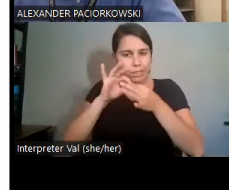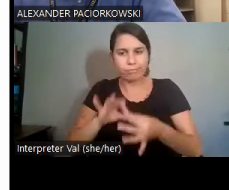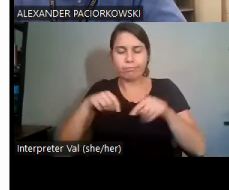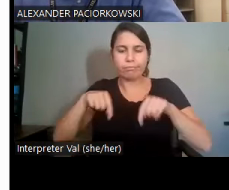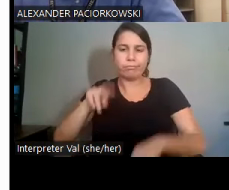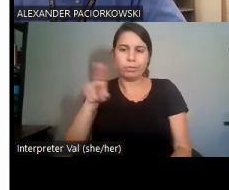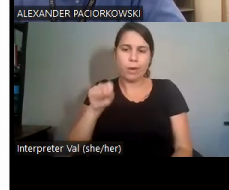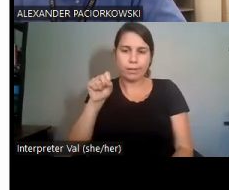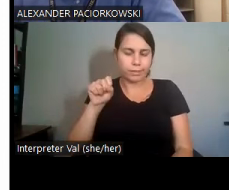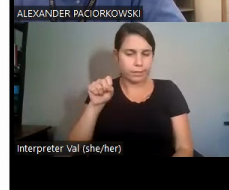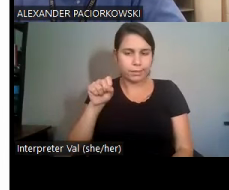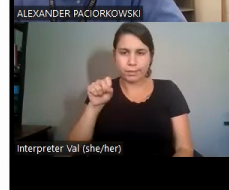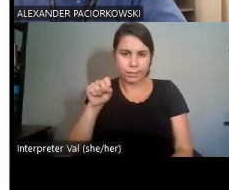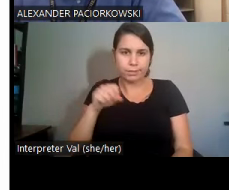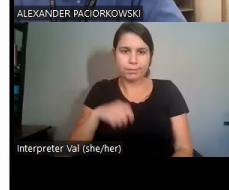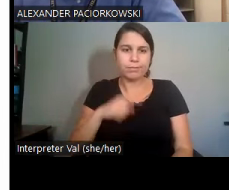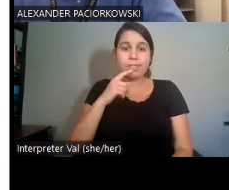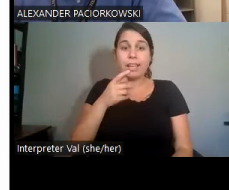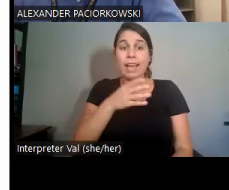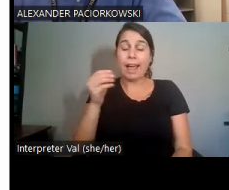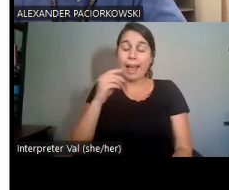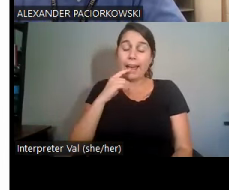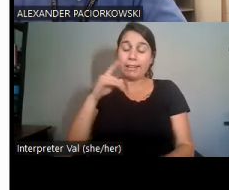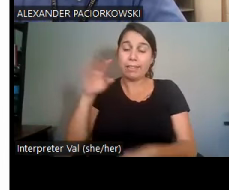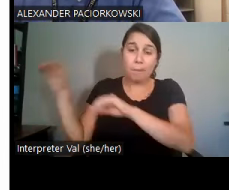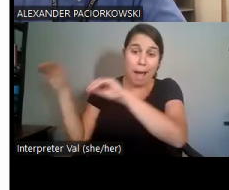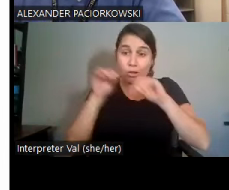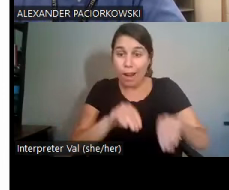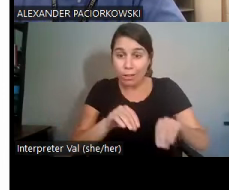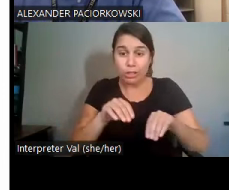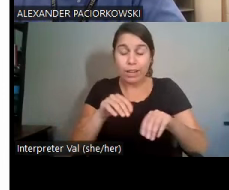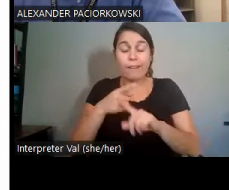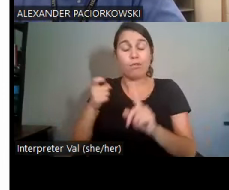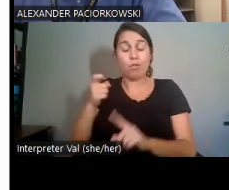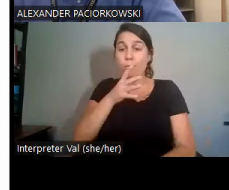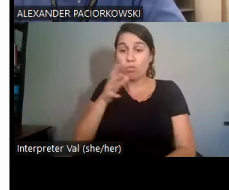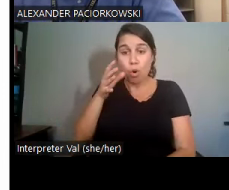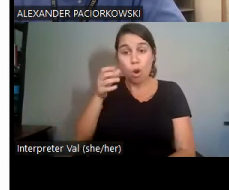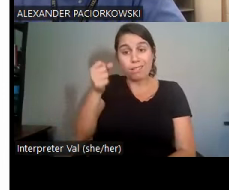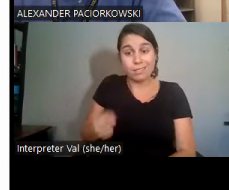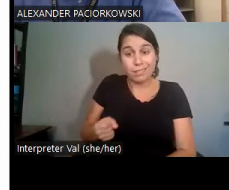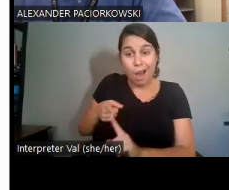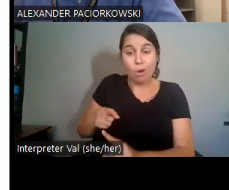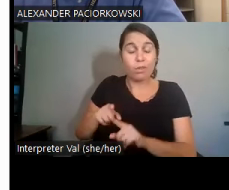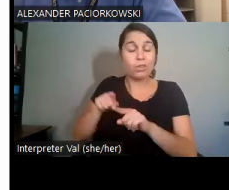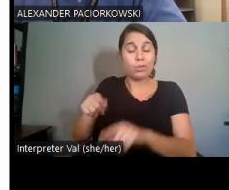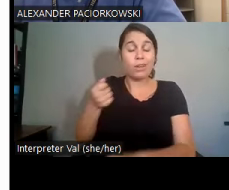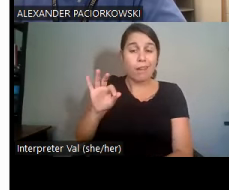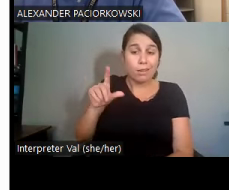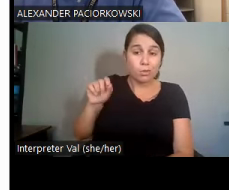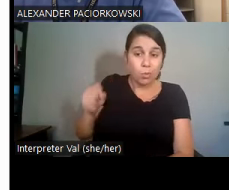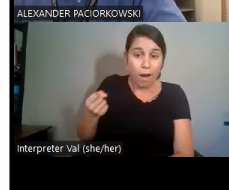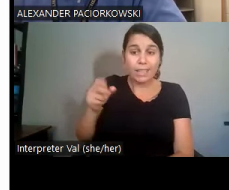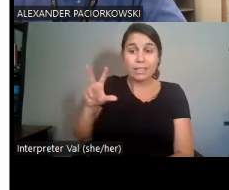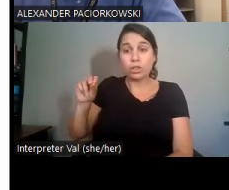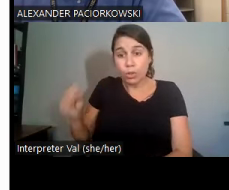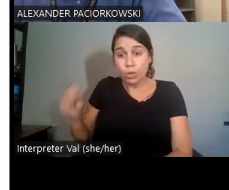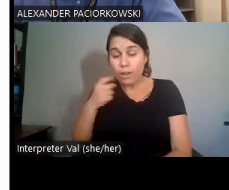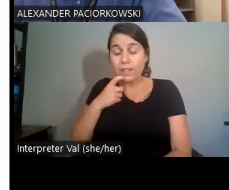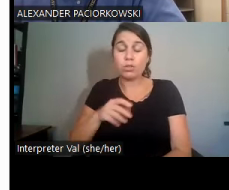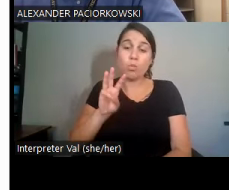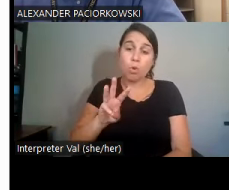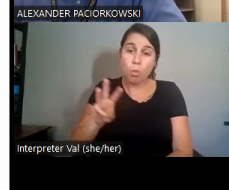have been several waves of migrations of Black Americans from the rural South during the 1920s and 30s, and again during World War